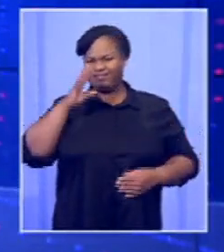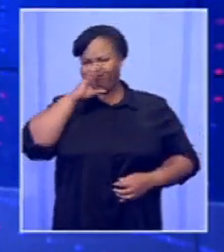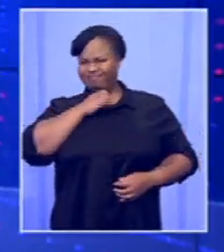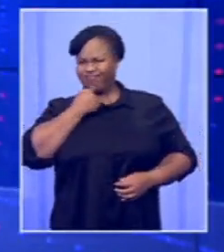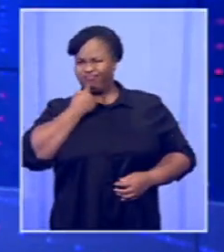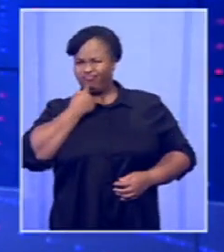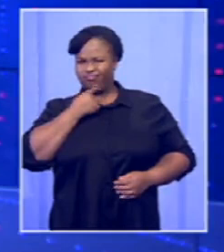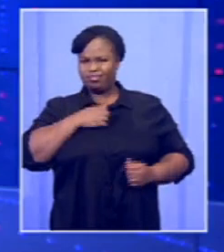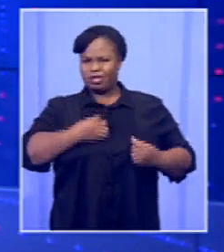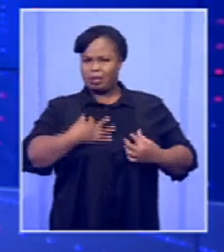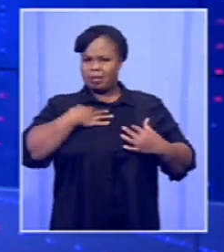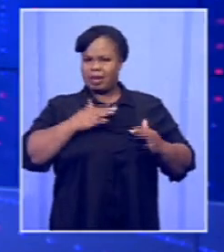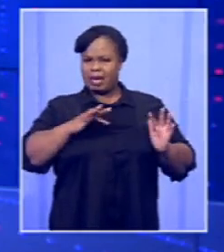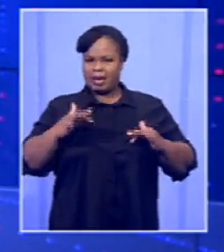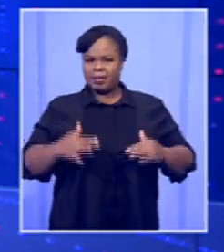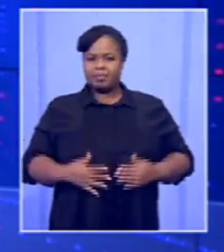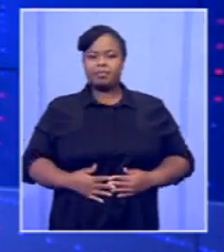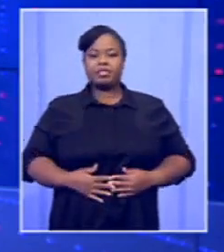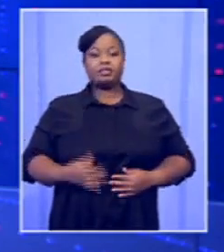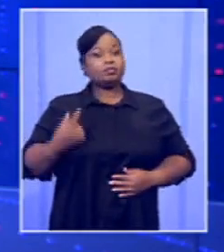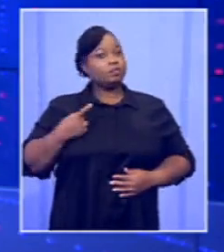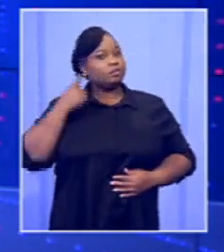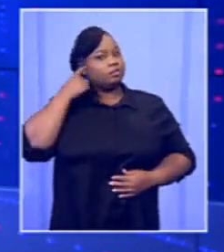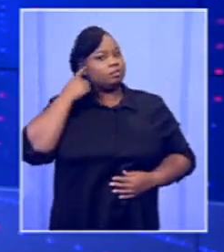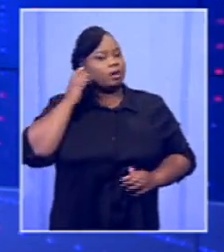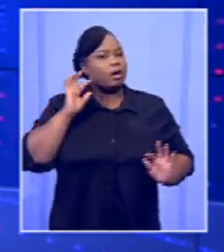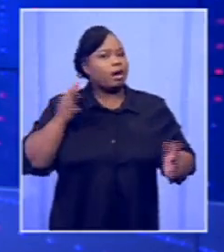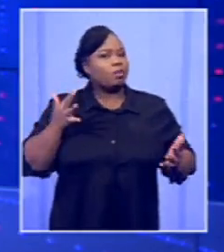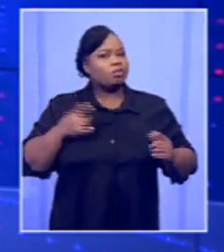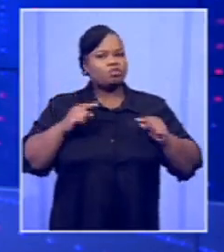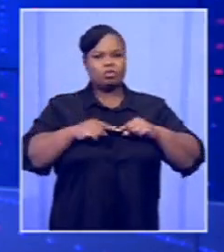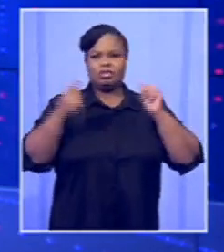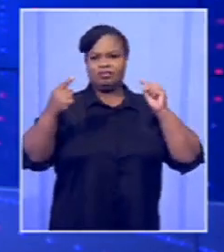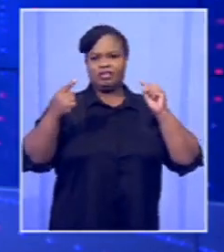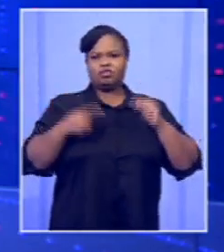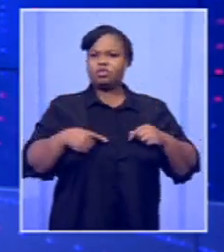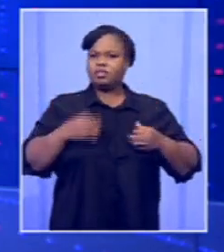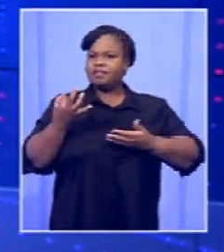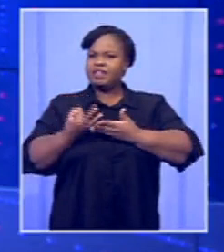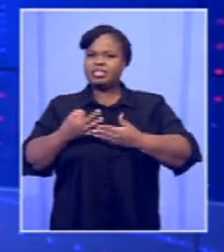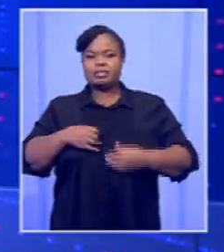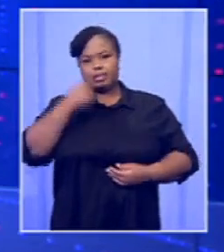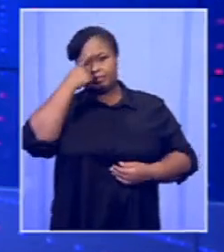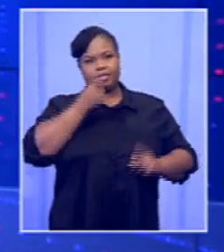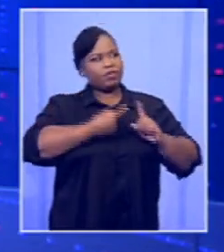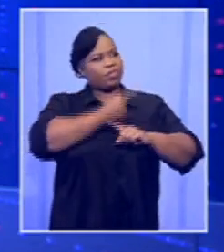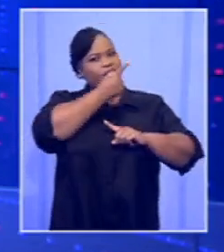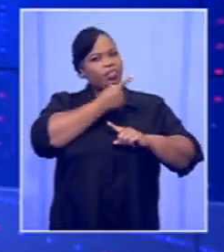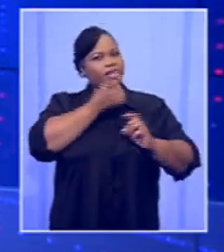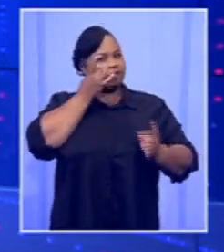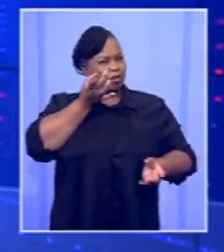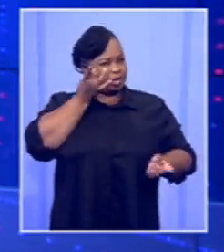how one contracts the monkeypox virus. One has to ask how to differentiate between facts and misinformation or